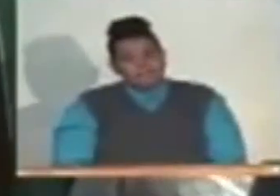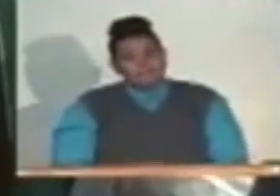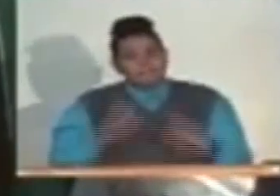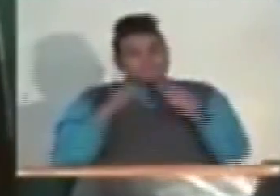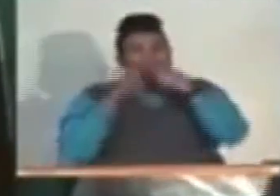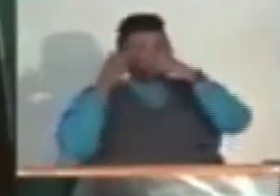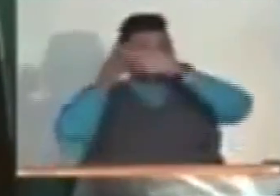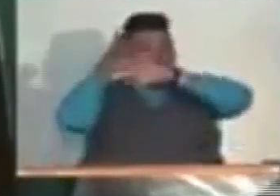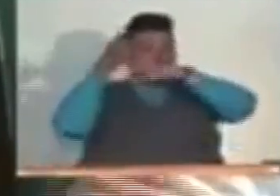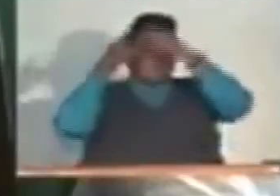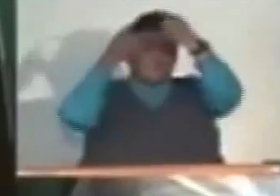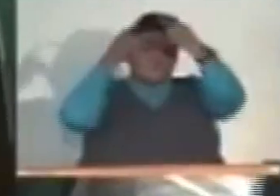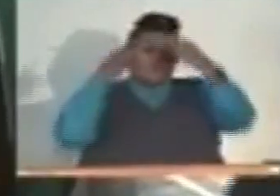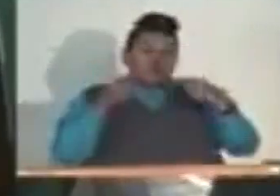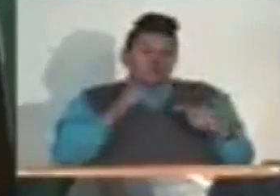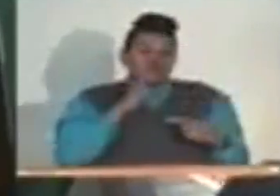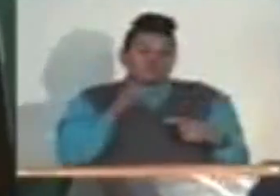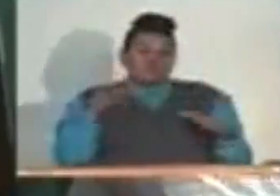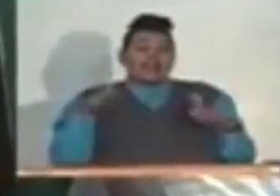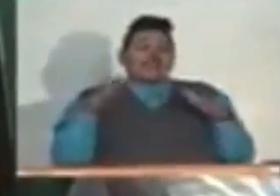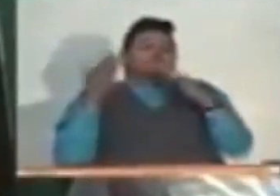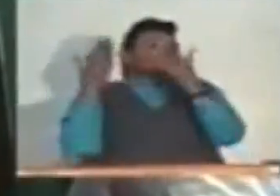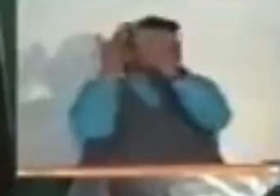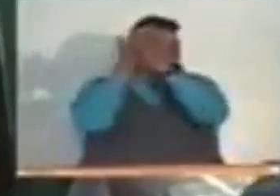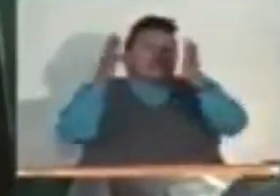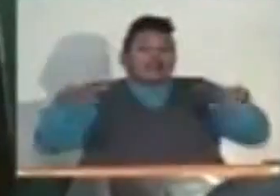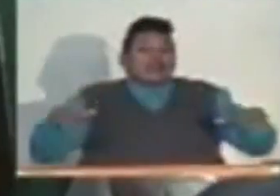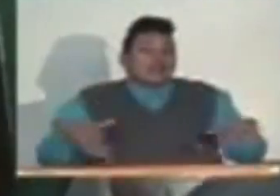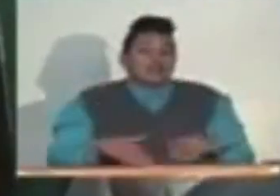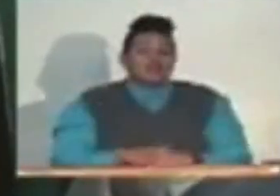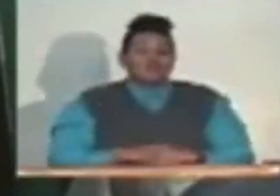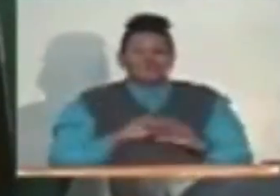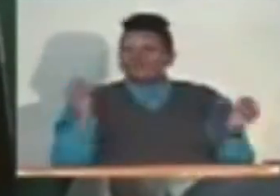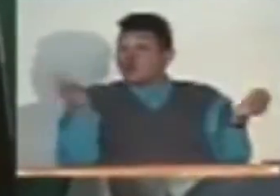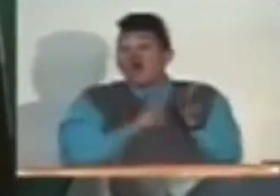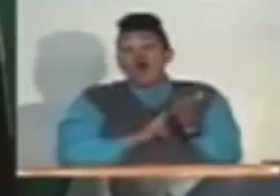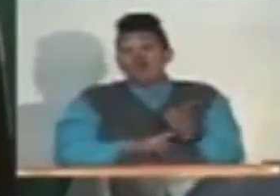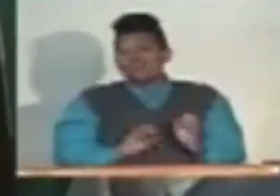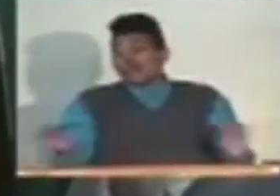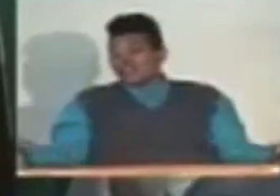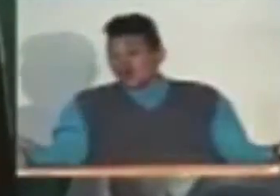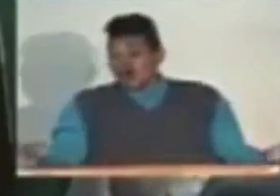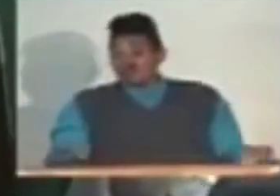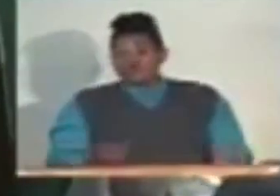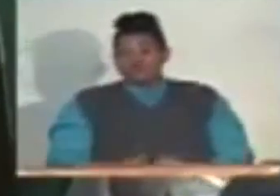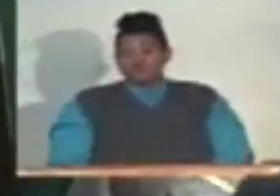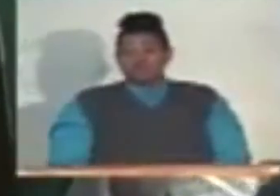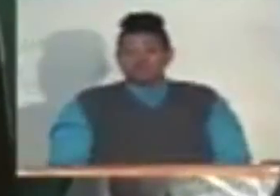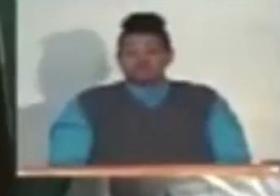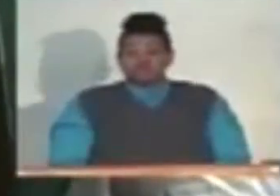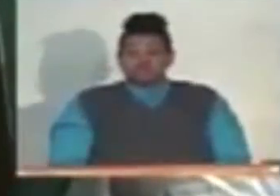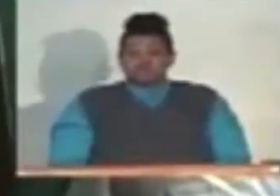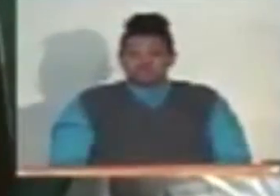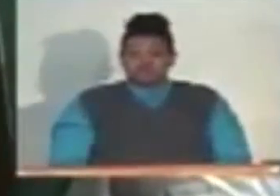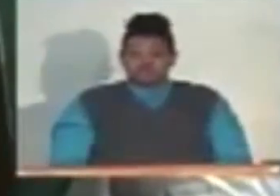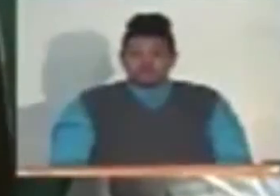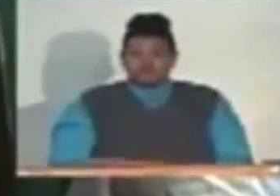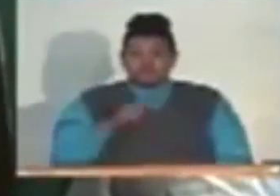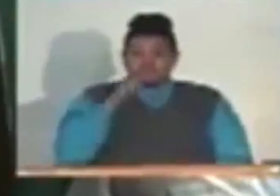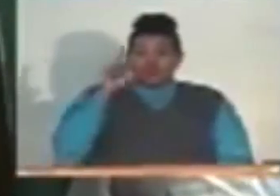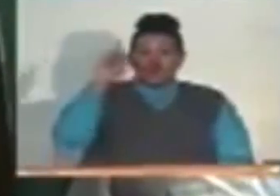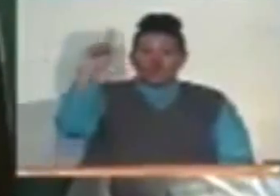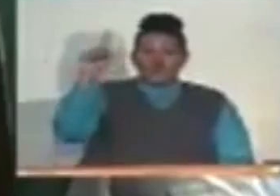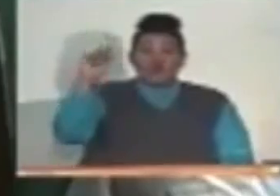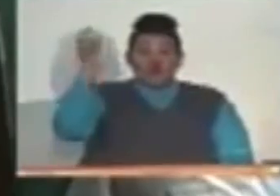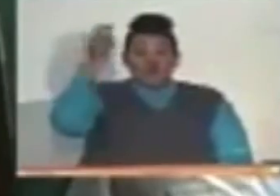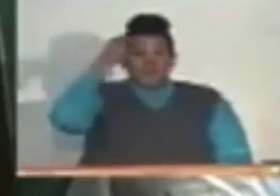surplus target. It had been breached. No contracts were in place for not even one public sector